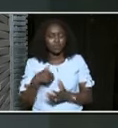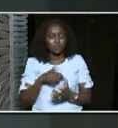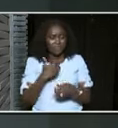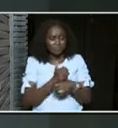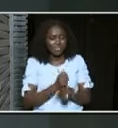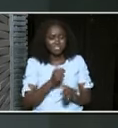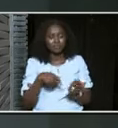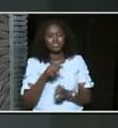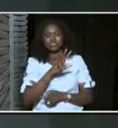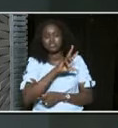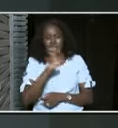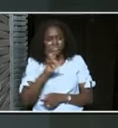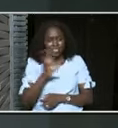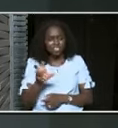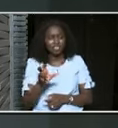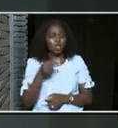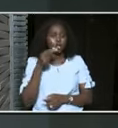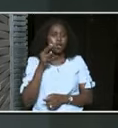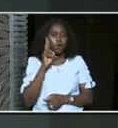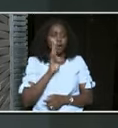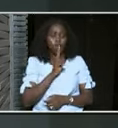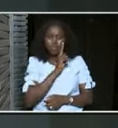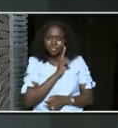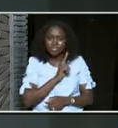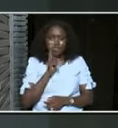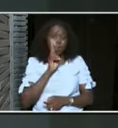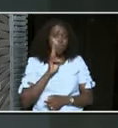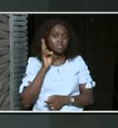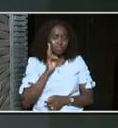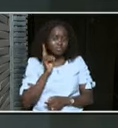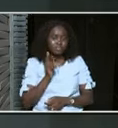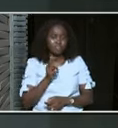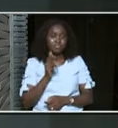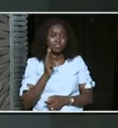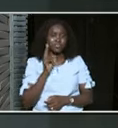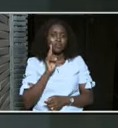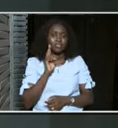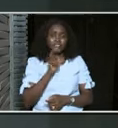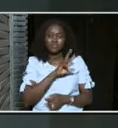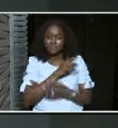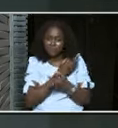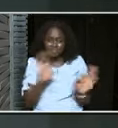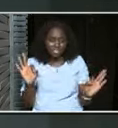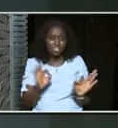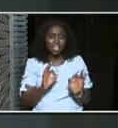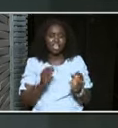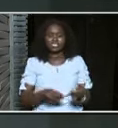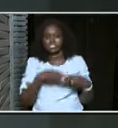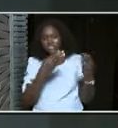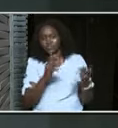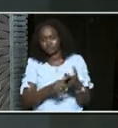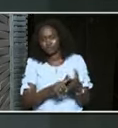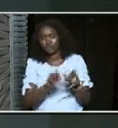hostel free of charge and donated to that university. And I'm sure that he's there as